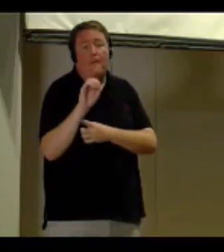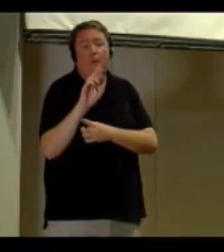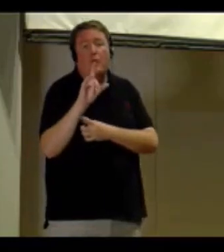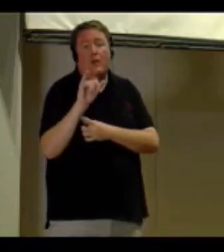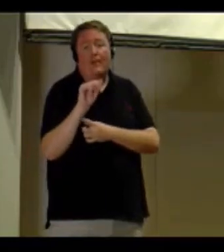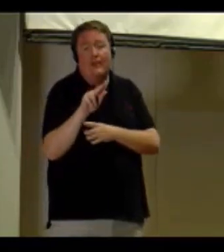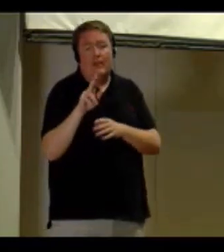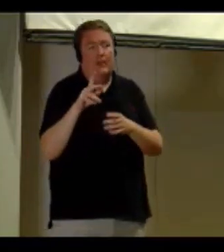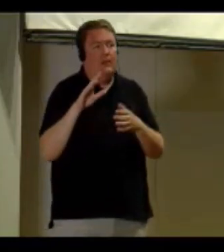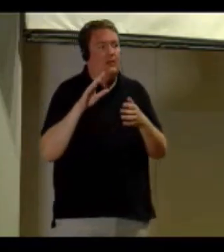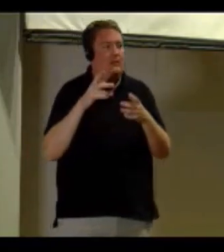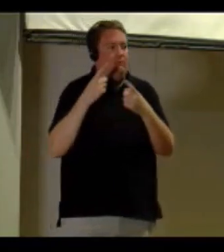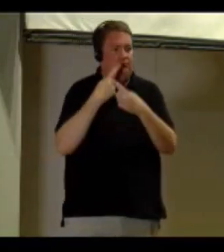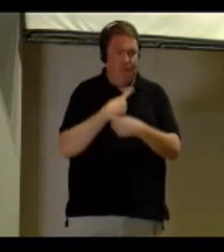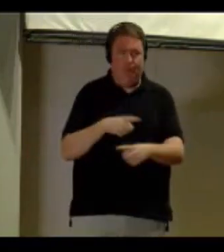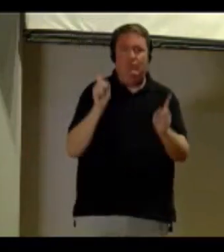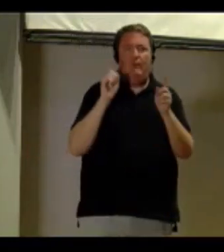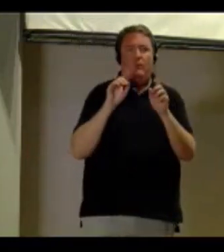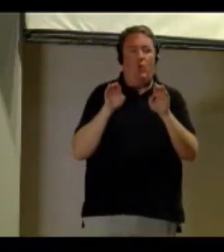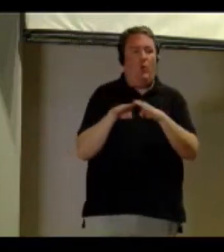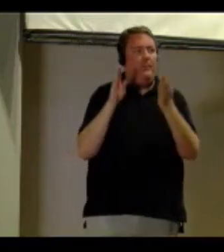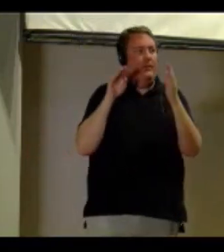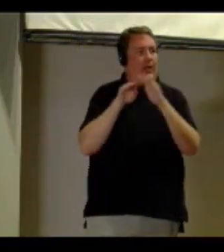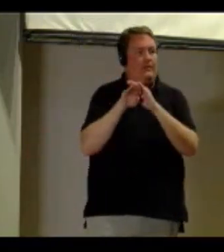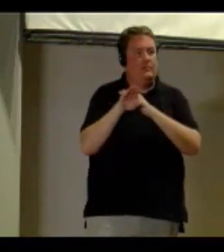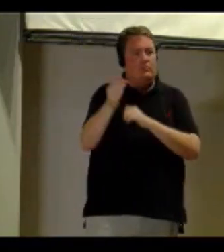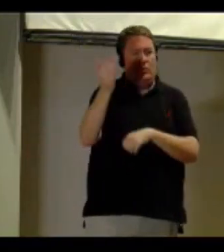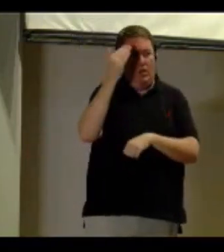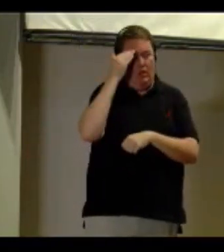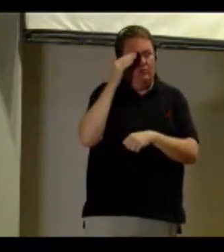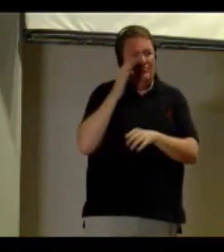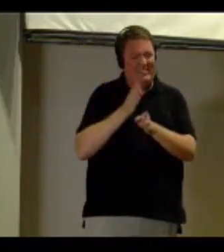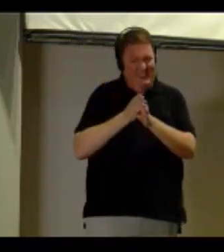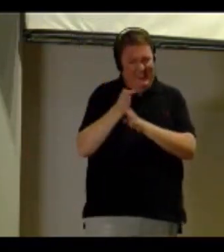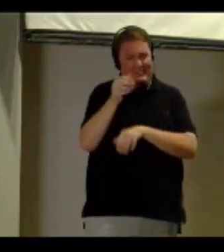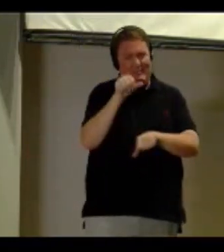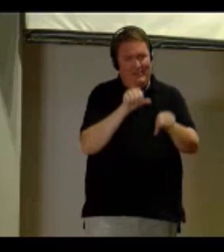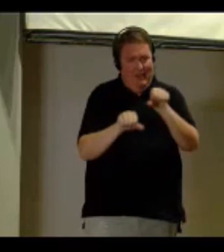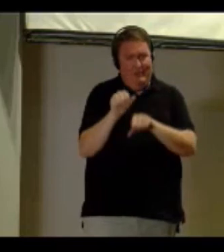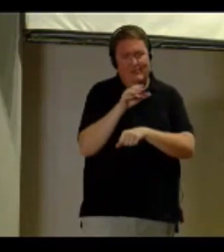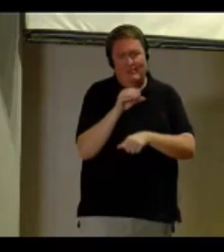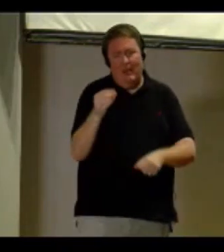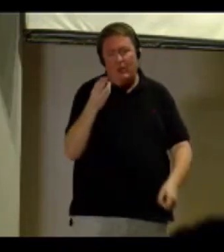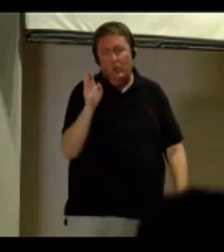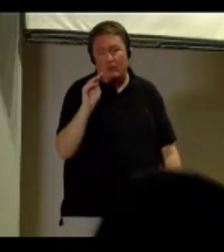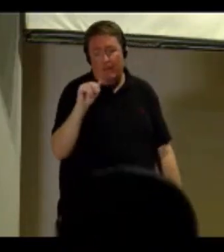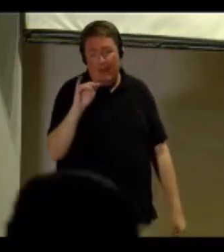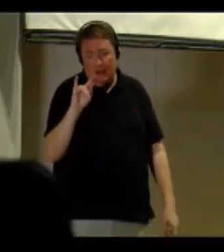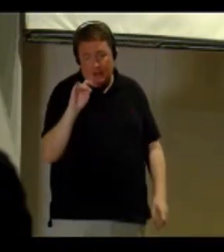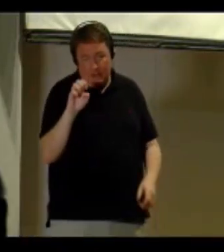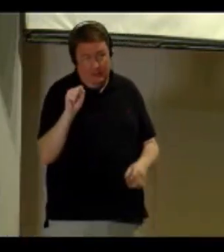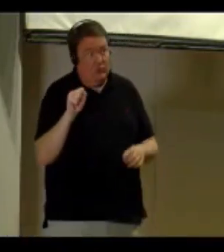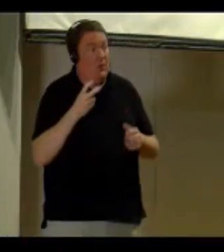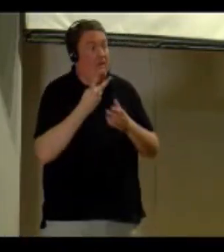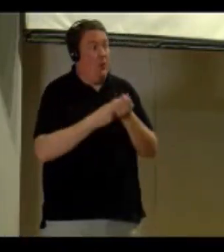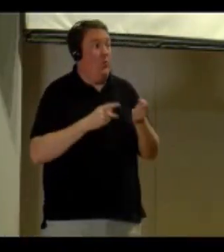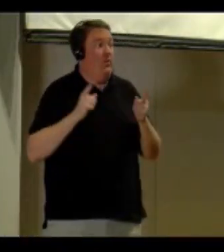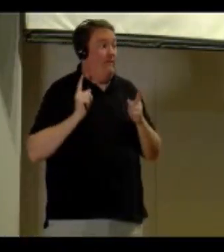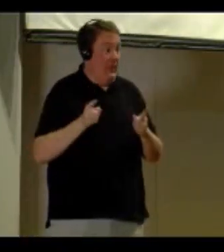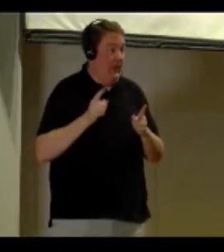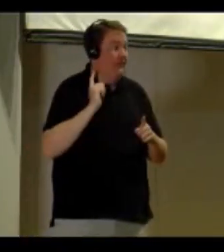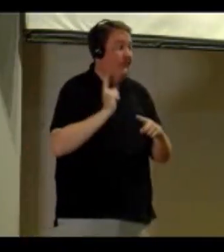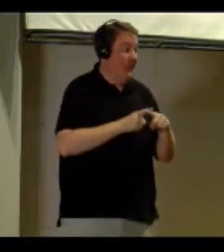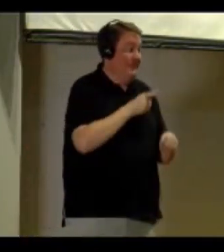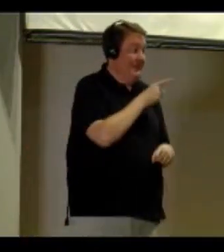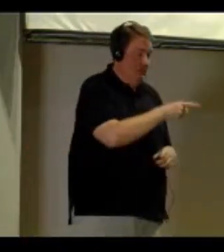on Open Access to Knowledge in the Sciences and Humanities. Each of these events further solidified the principle